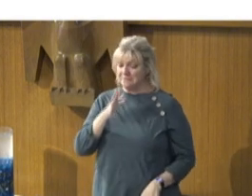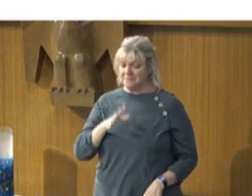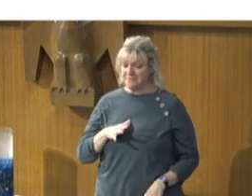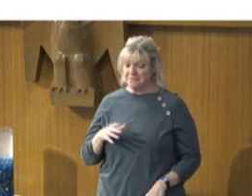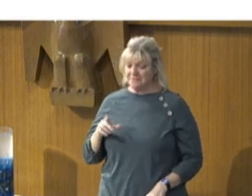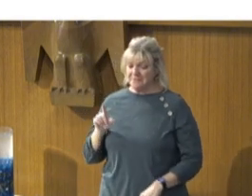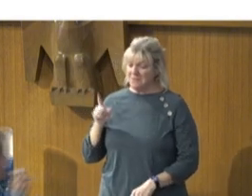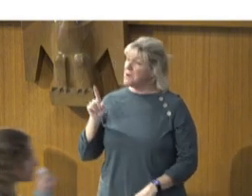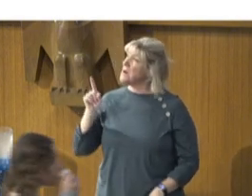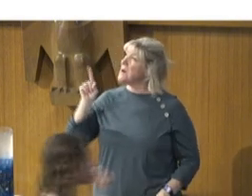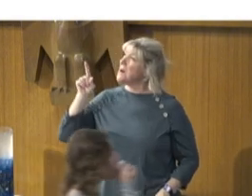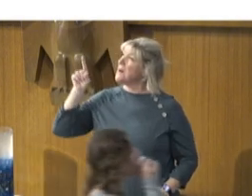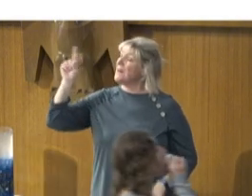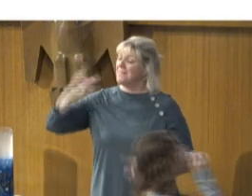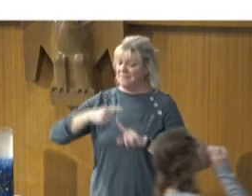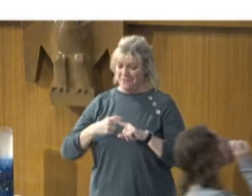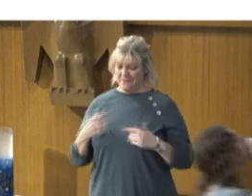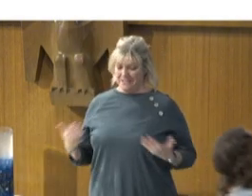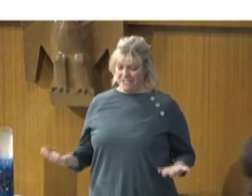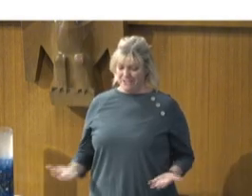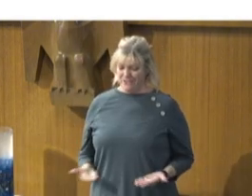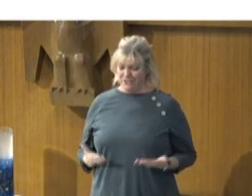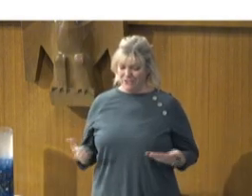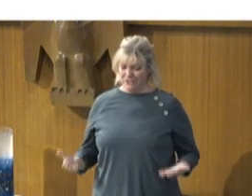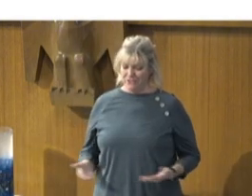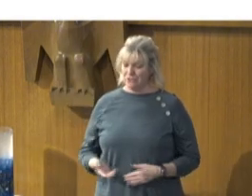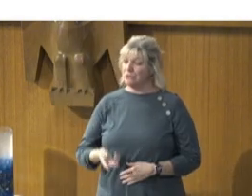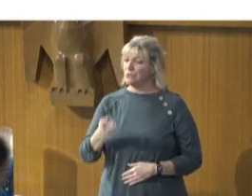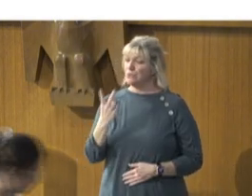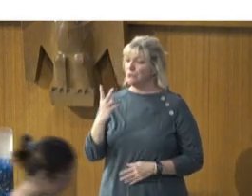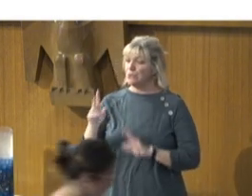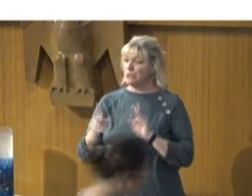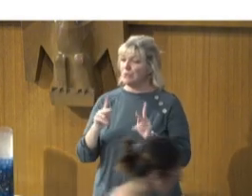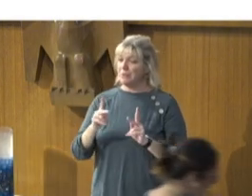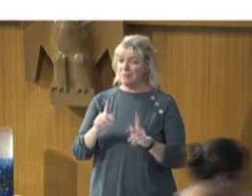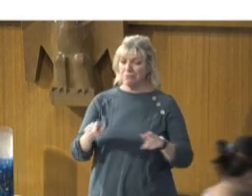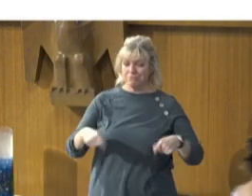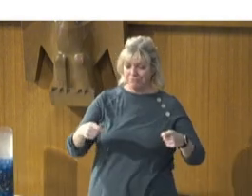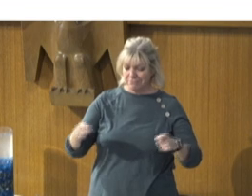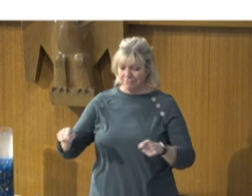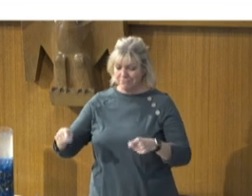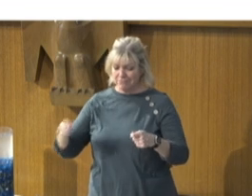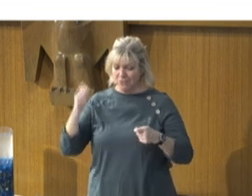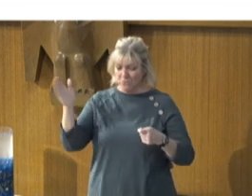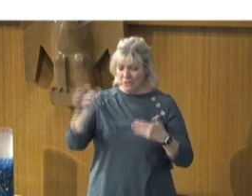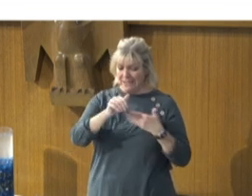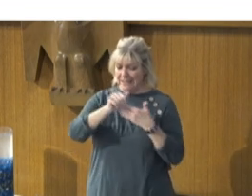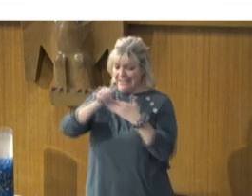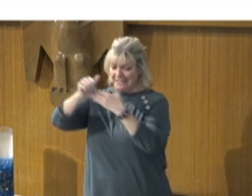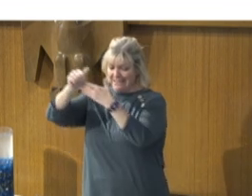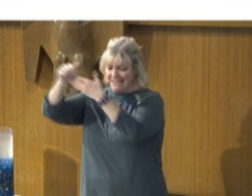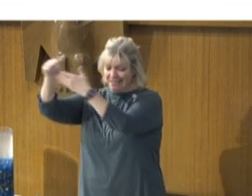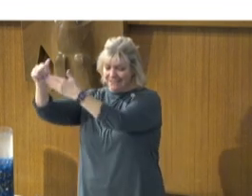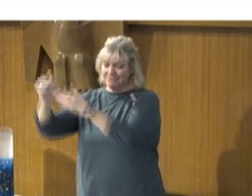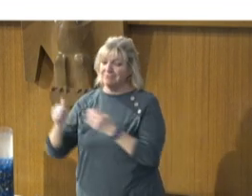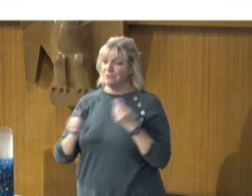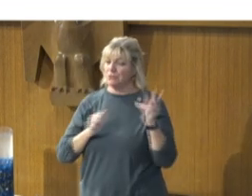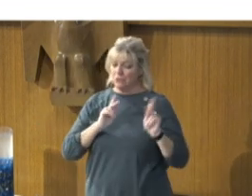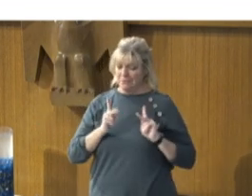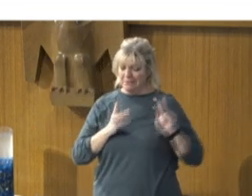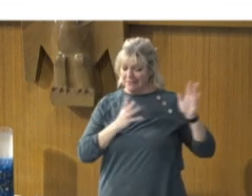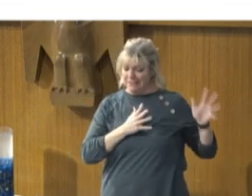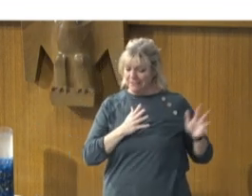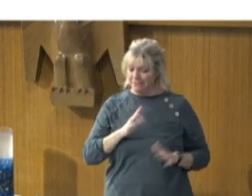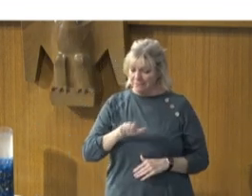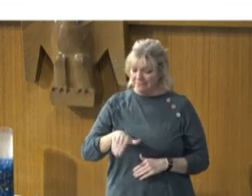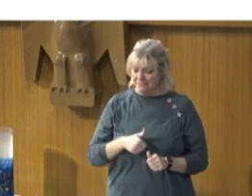Far away from here. Two horsemen leading and two behind. My